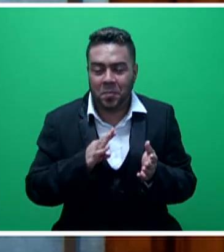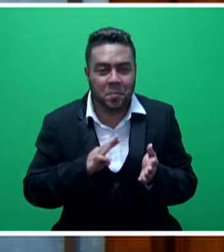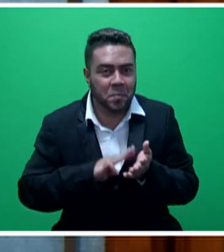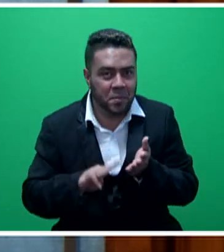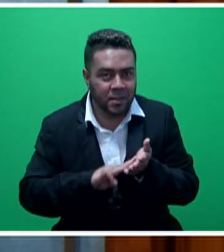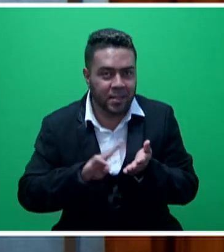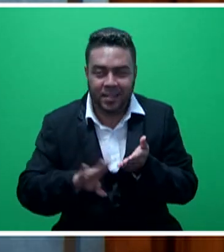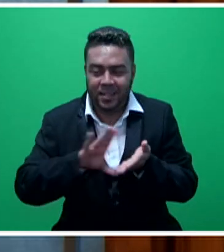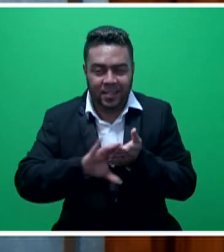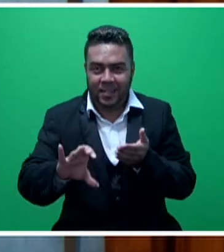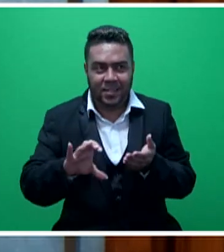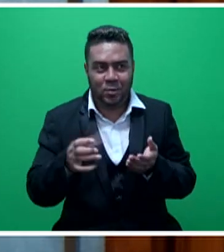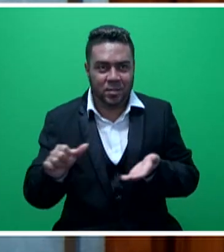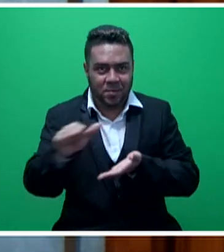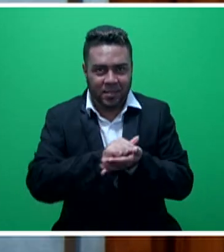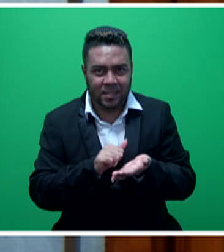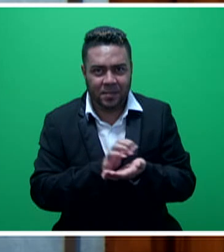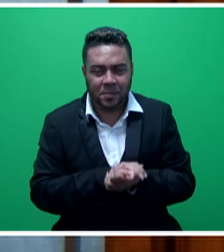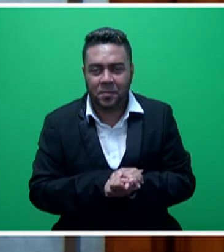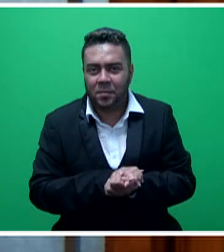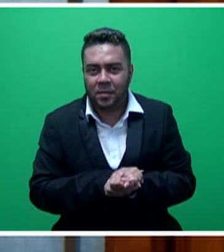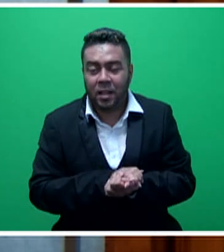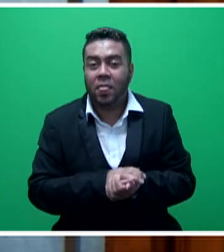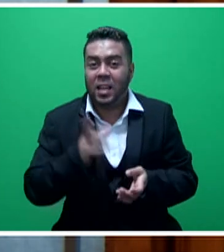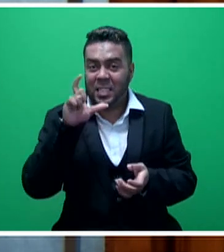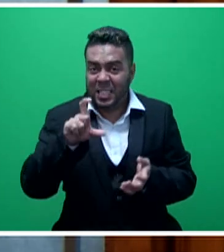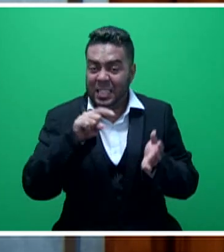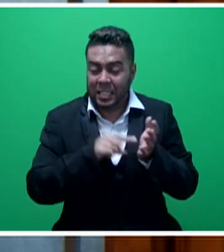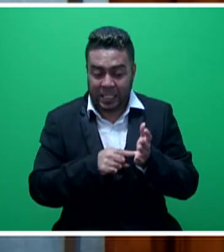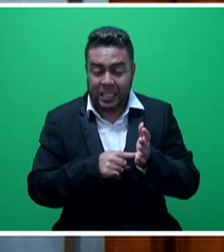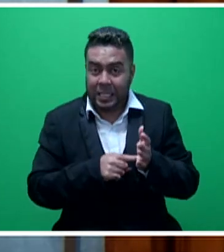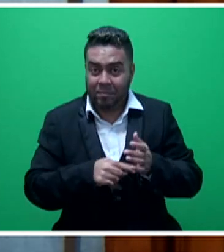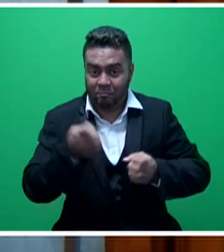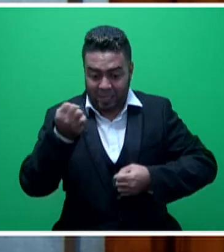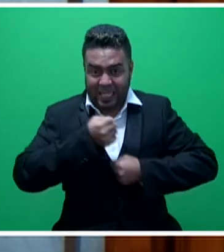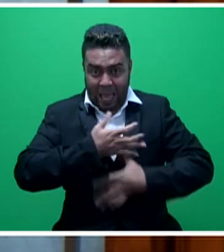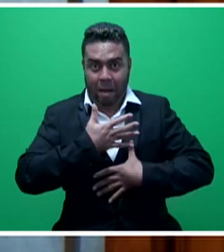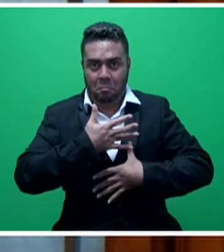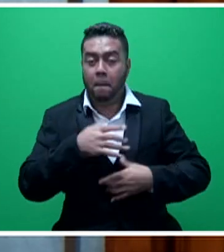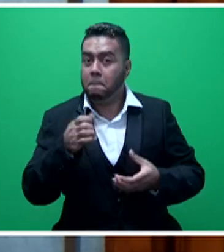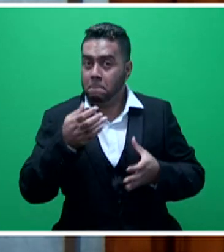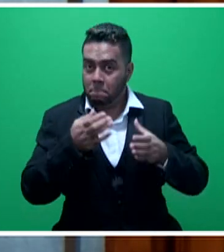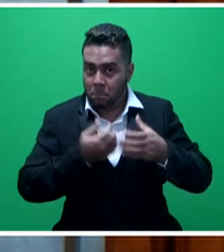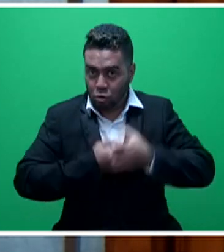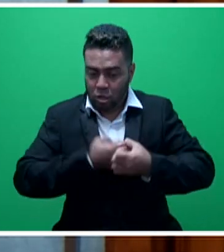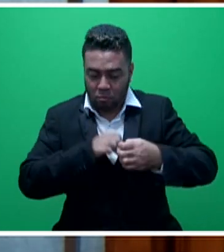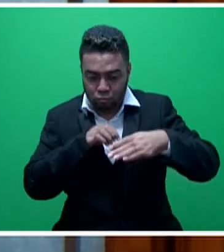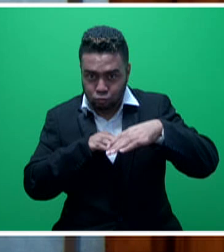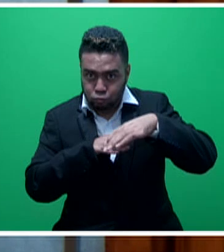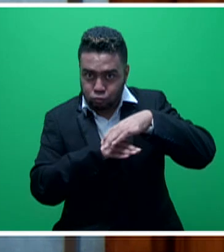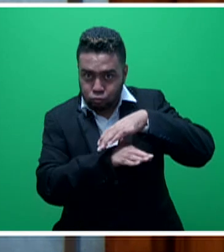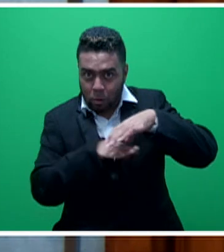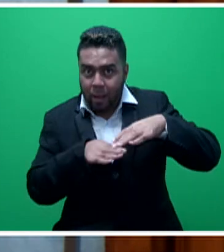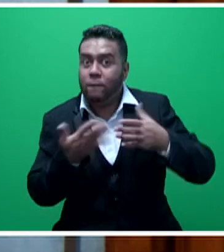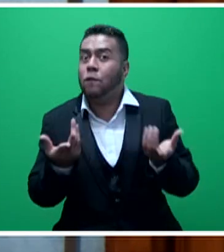at the CWM hospital. The CT scan machine purchase of 3 new CT scan machines with the